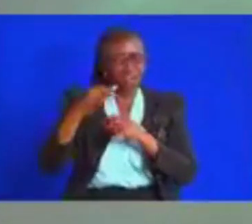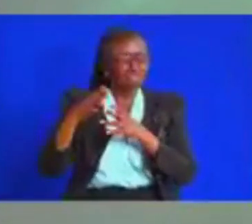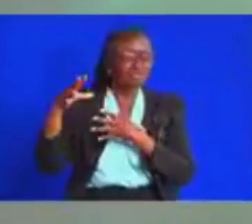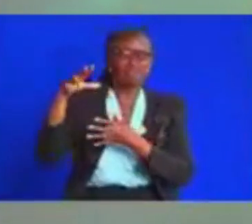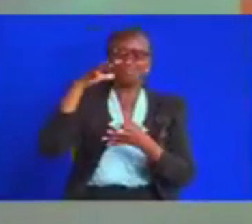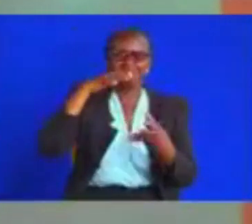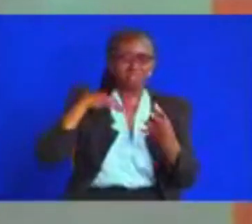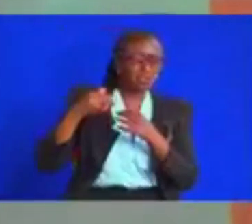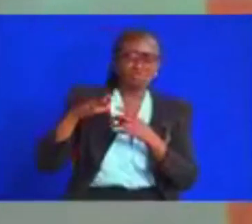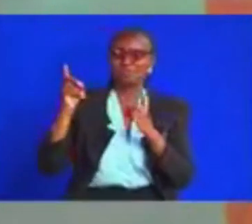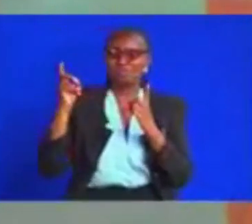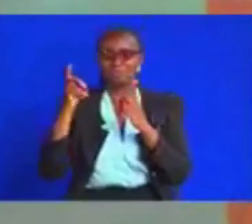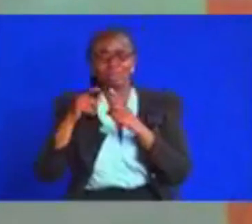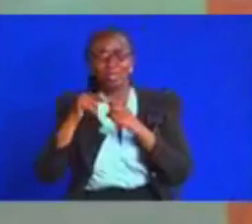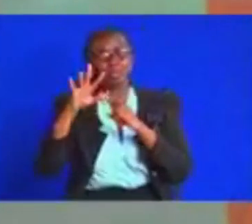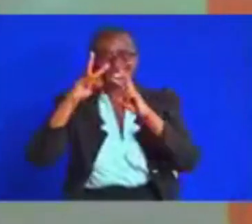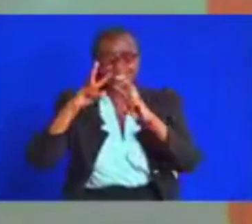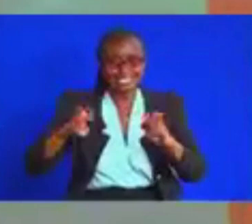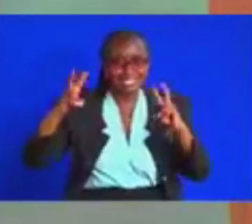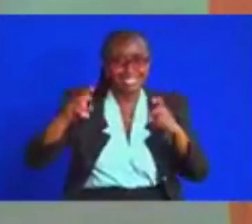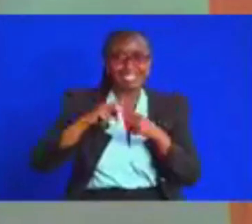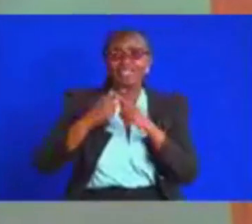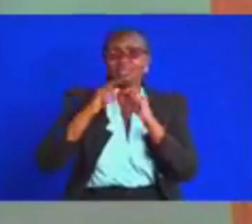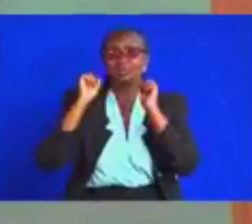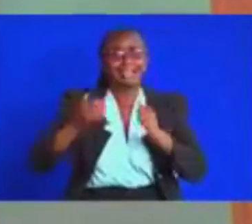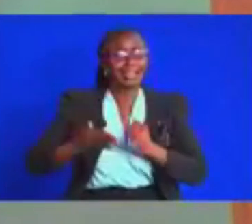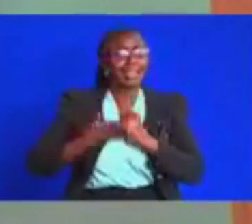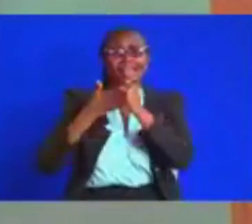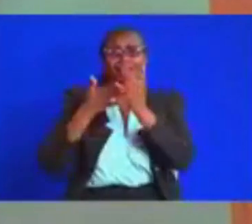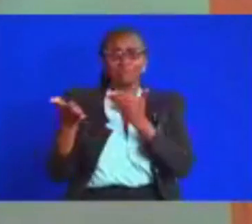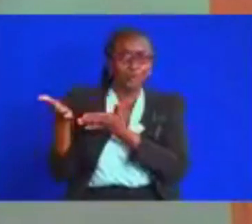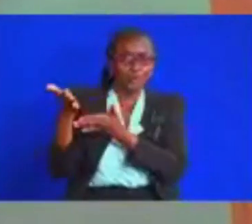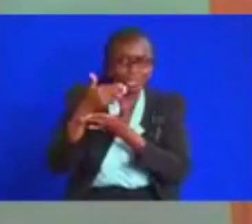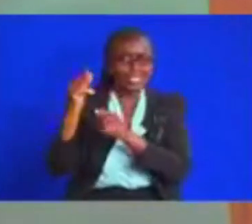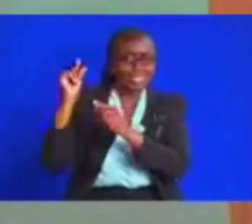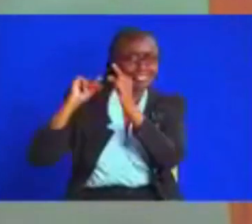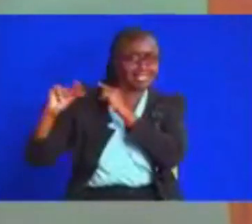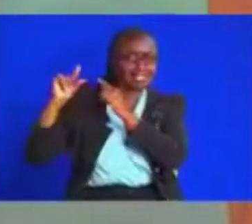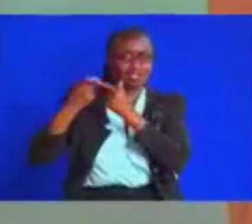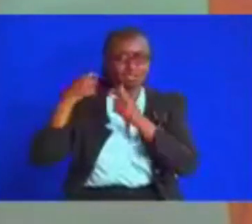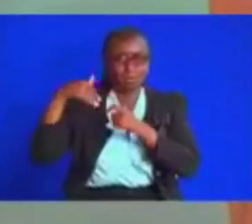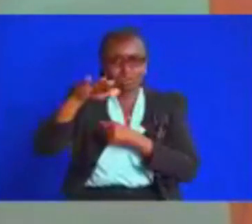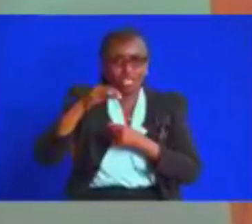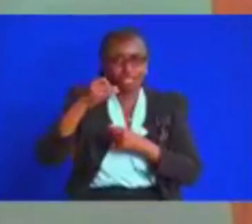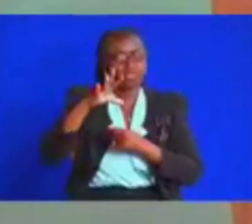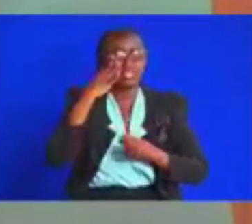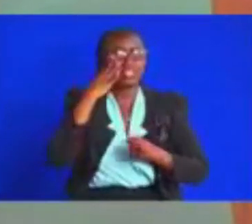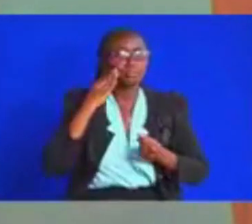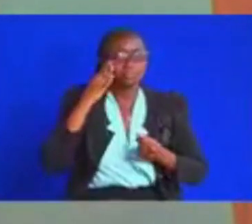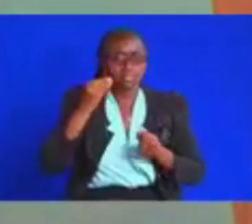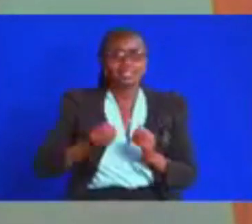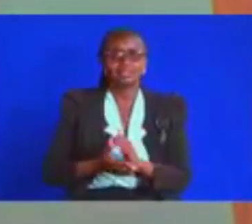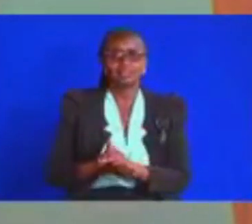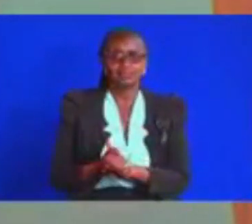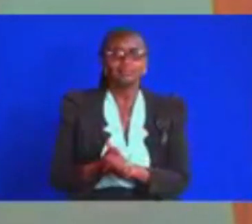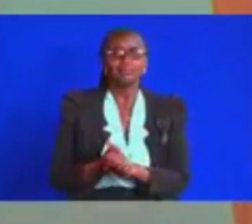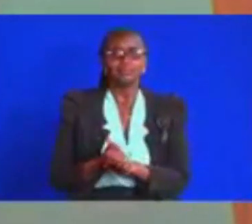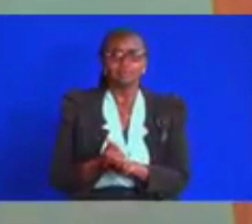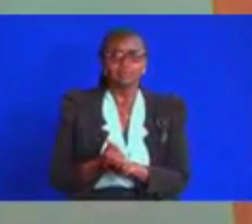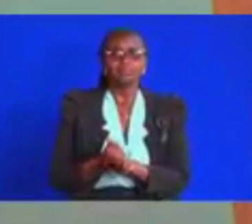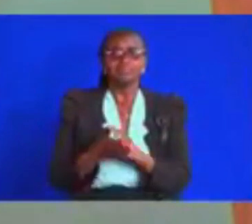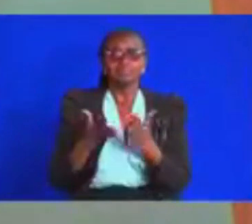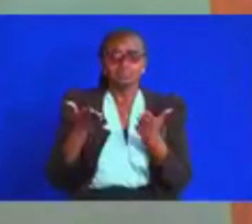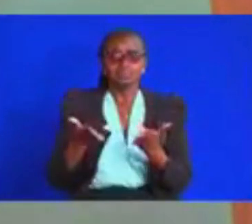pain, your search, you can help correct a generation from the lens of your experience.